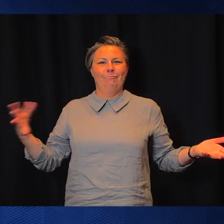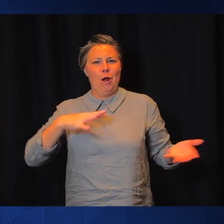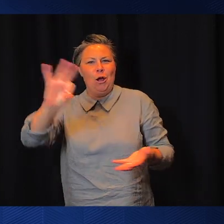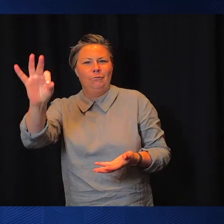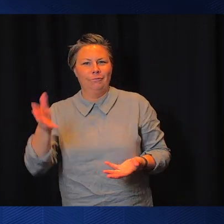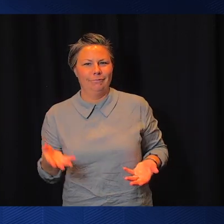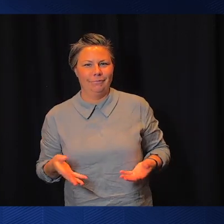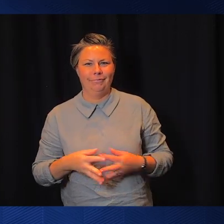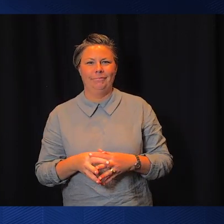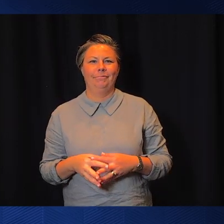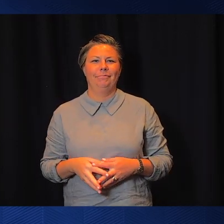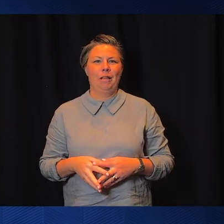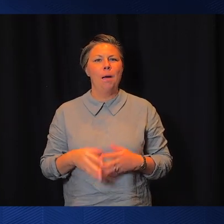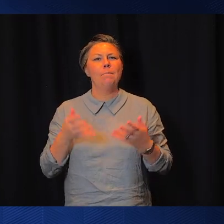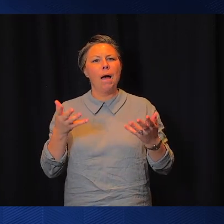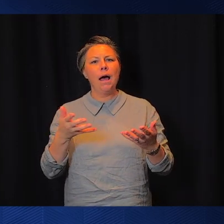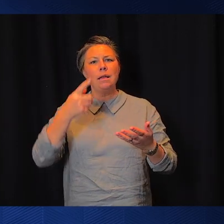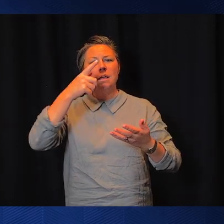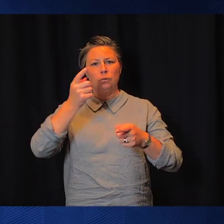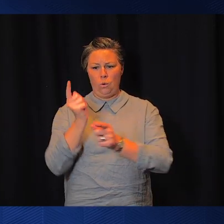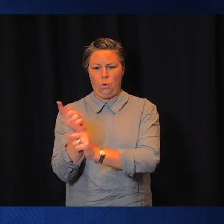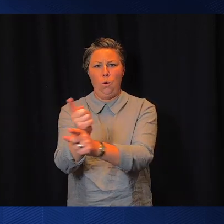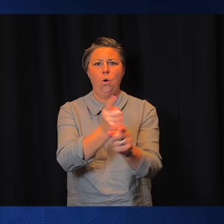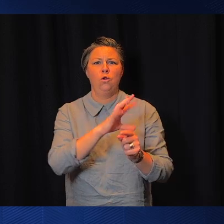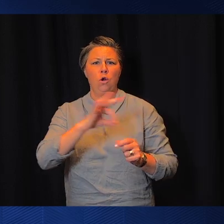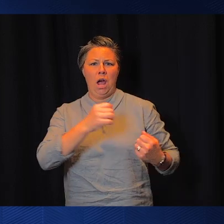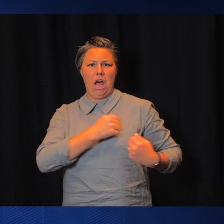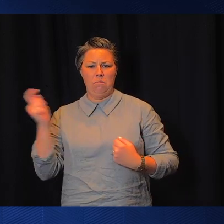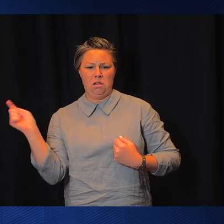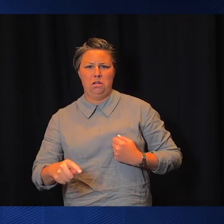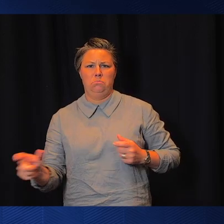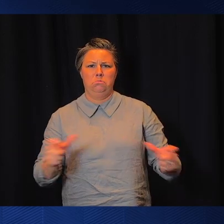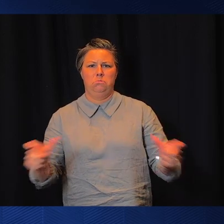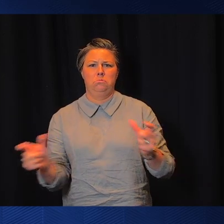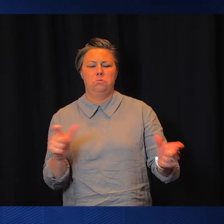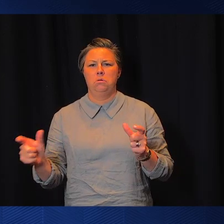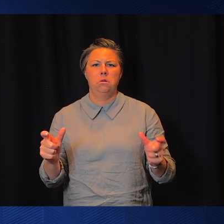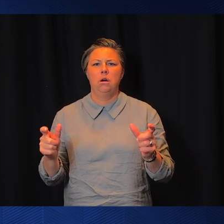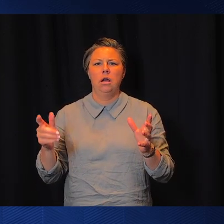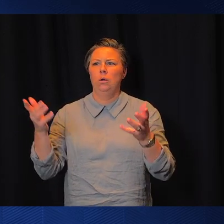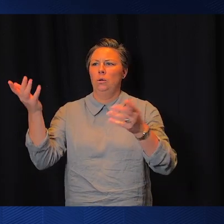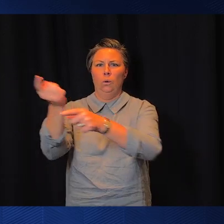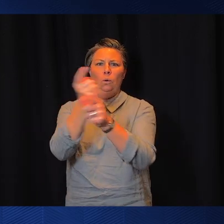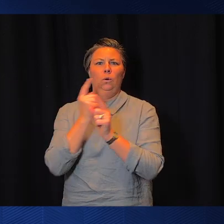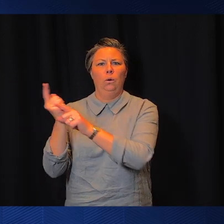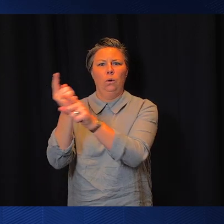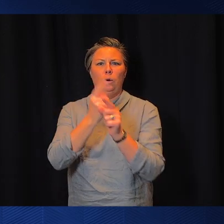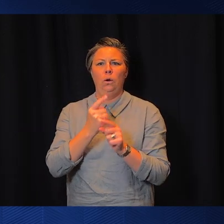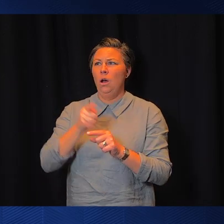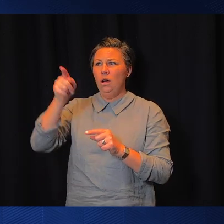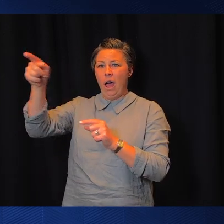But let them engage, let them talk, let them talk to your officers. We don't understand your language, you don't understand our